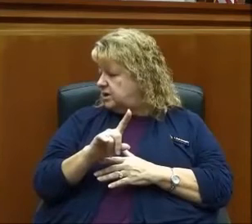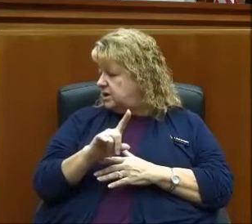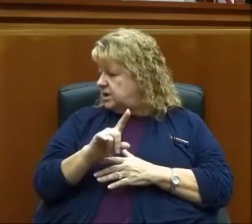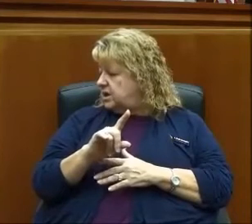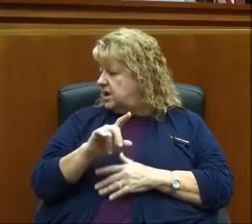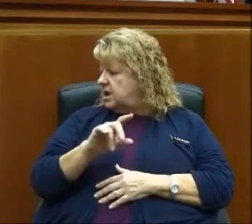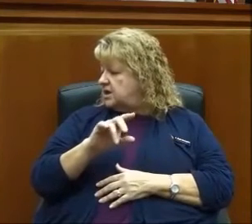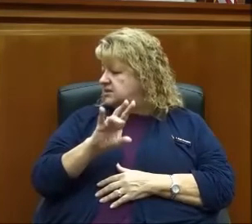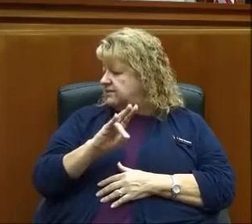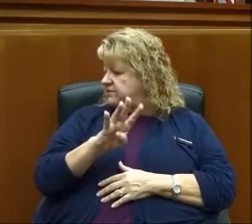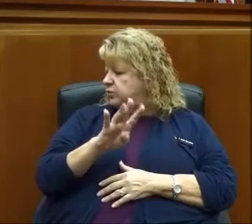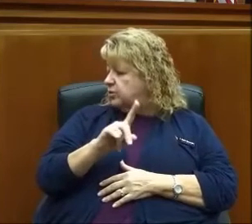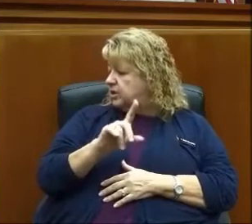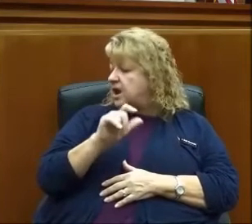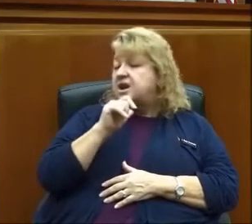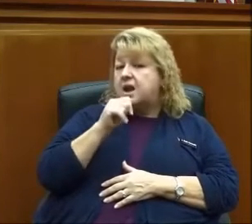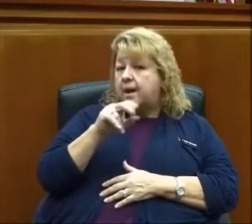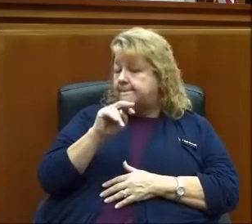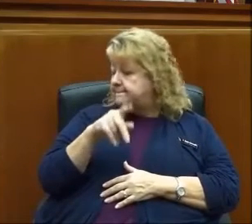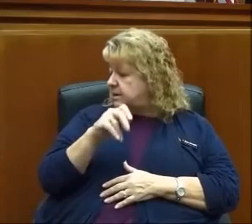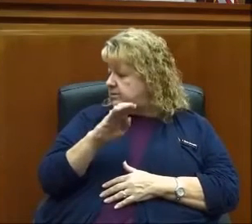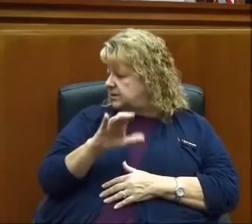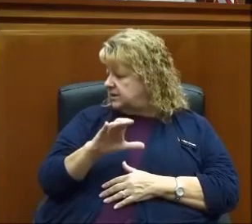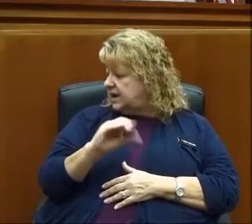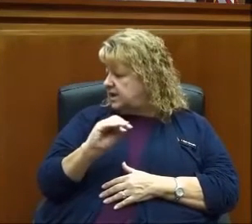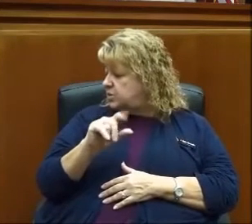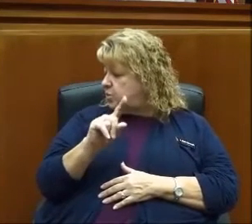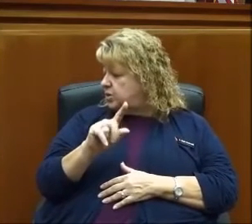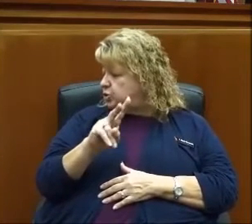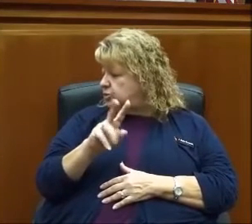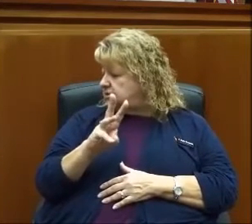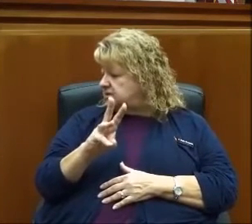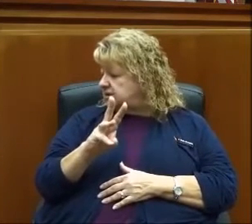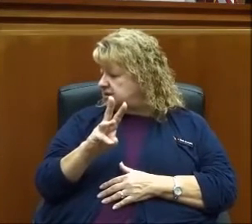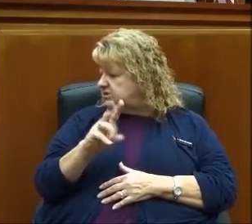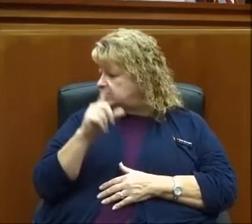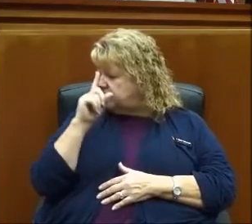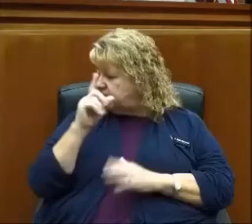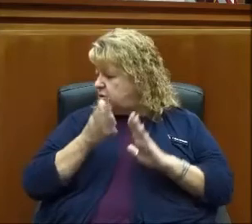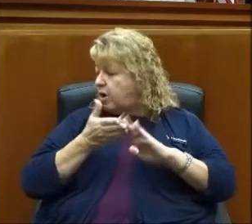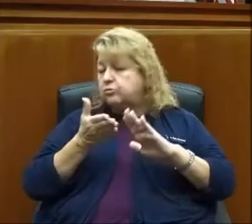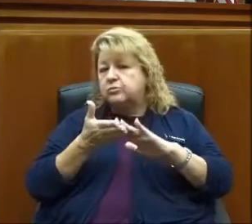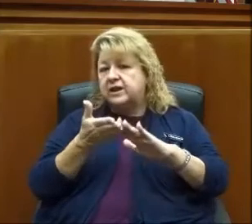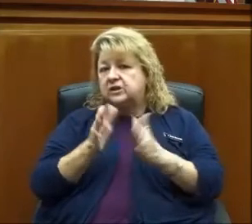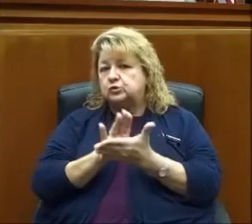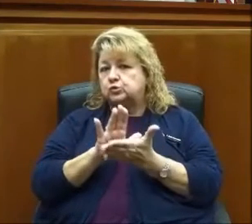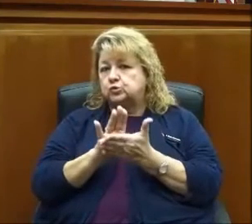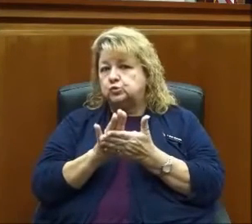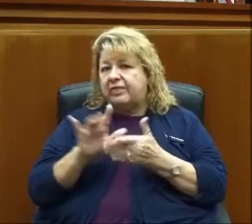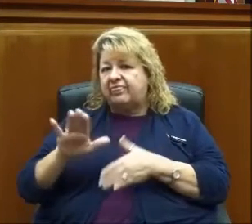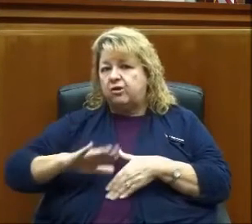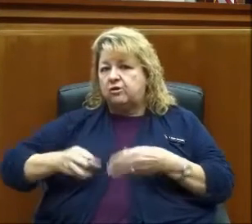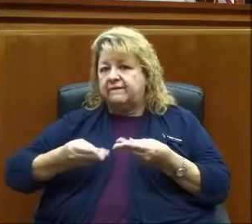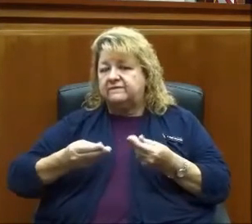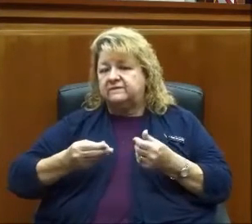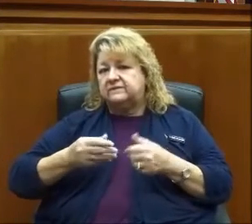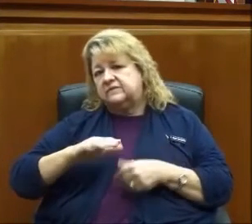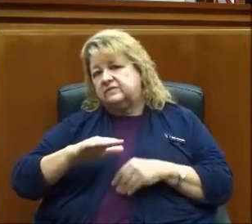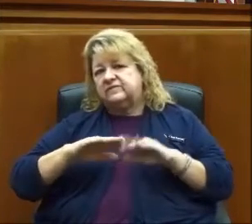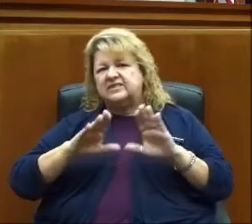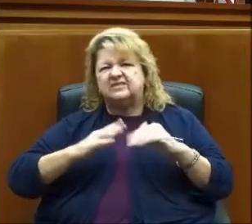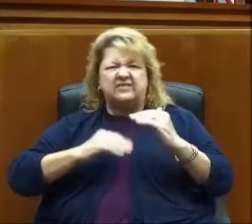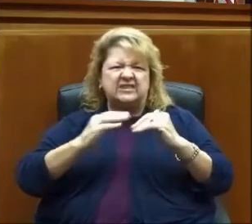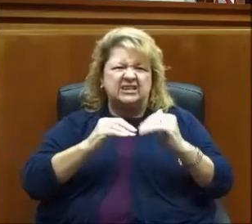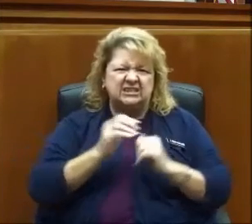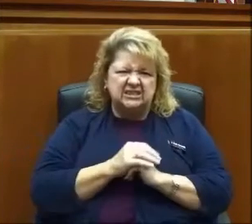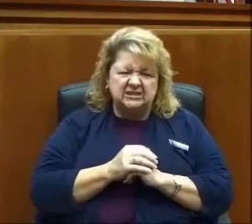and 126 regarding minimum requirements for reopening and operating school facilities. Can we